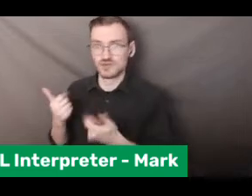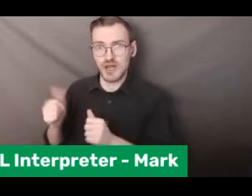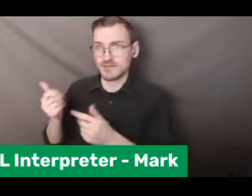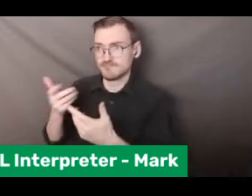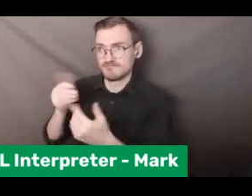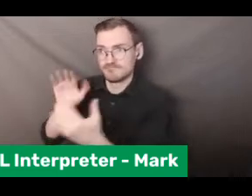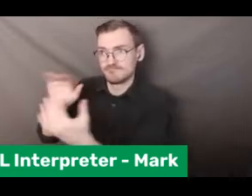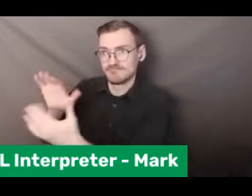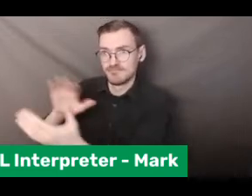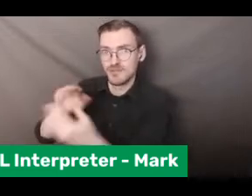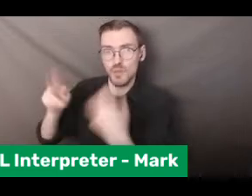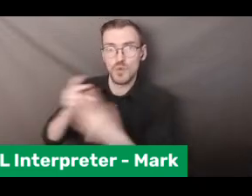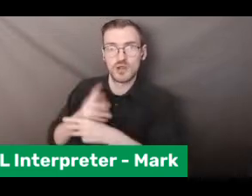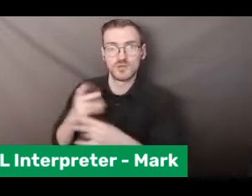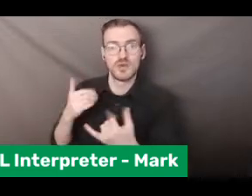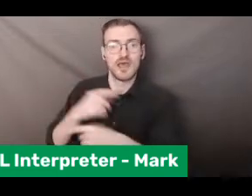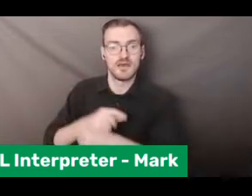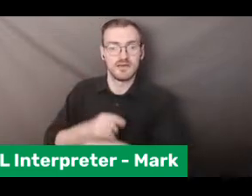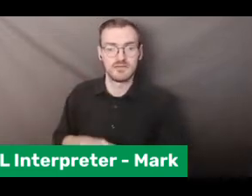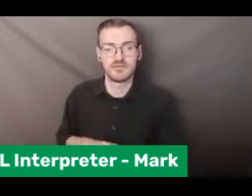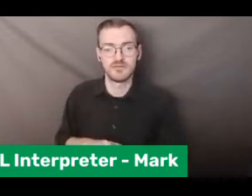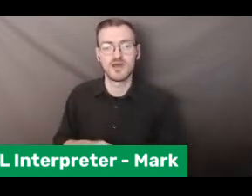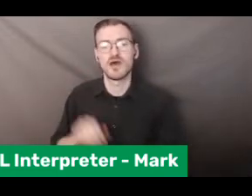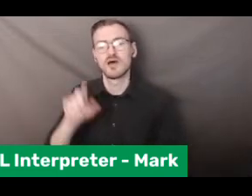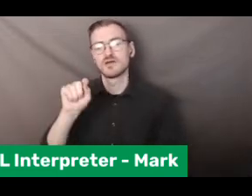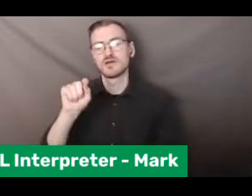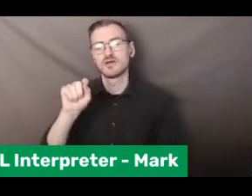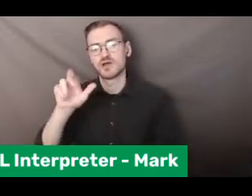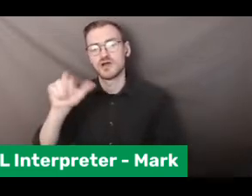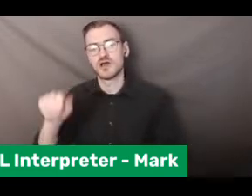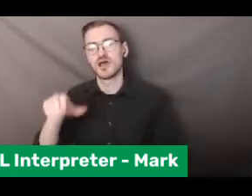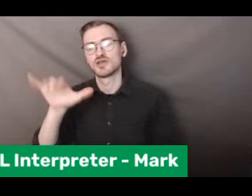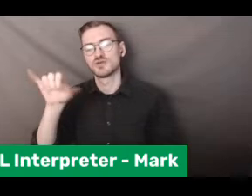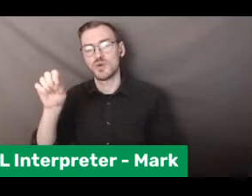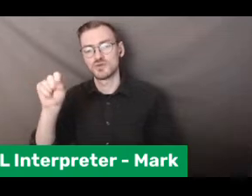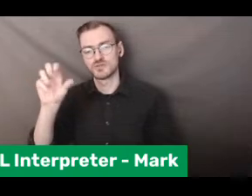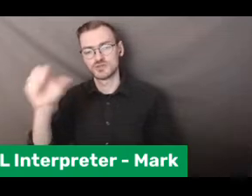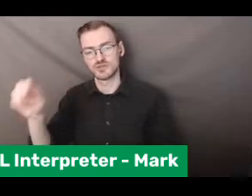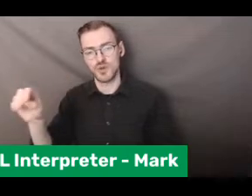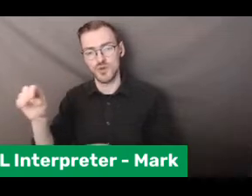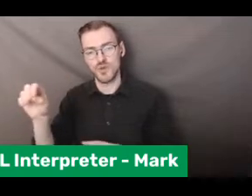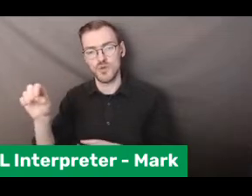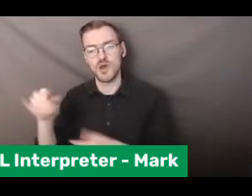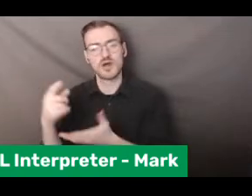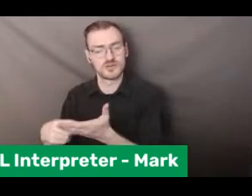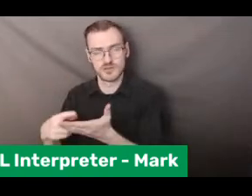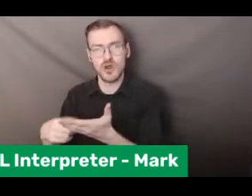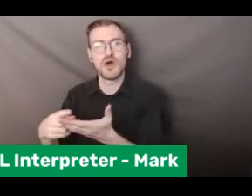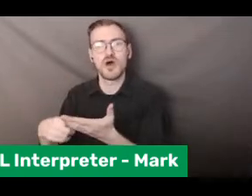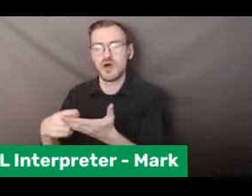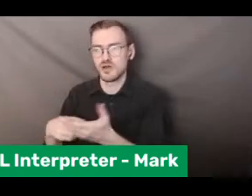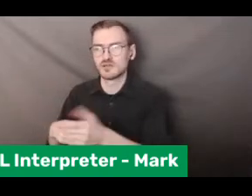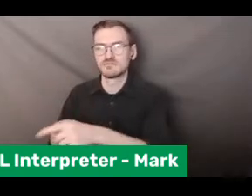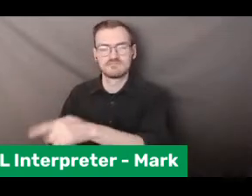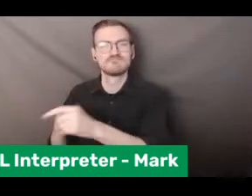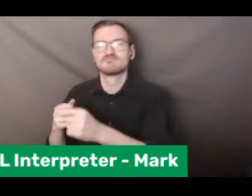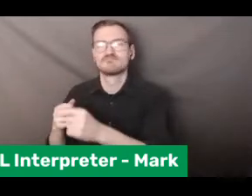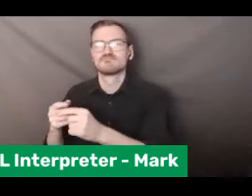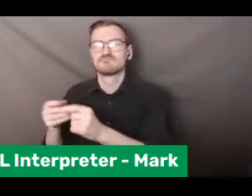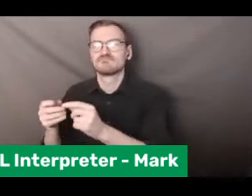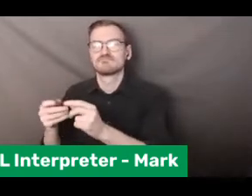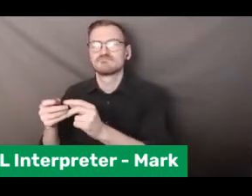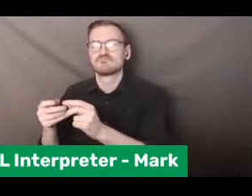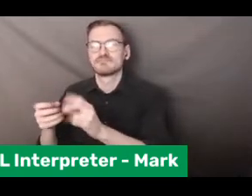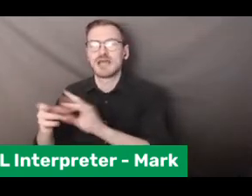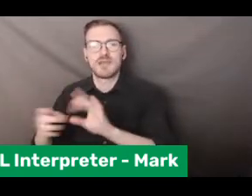about community and cultural wealth, and they argue that all human beings, regardless of the ecosystems they're